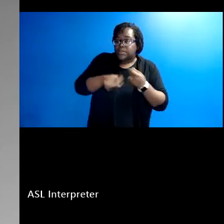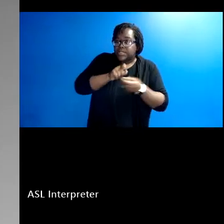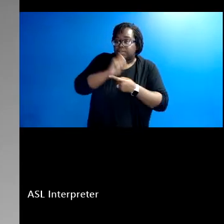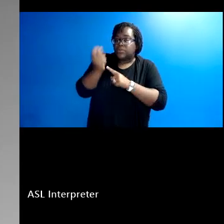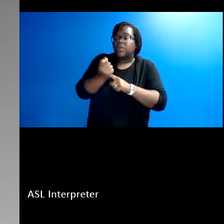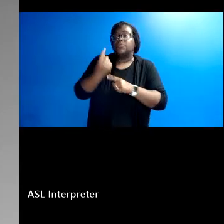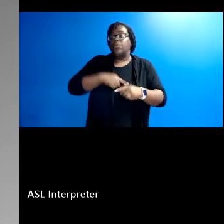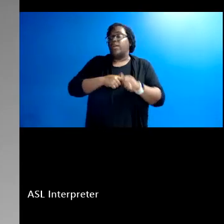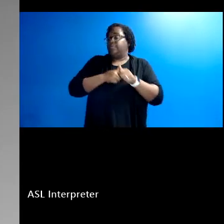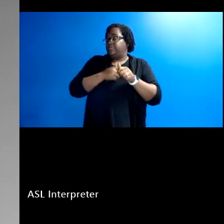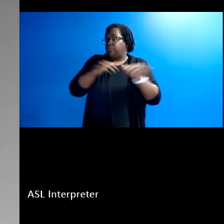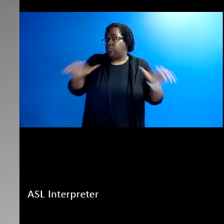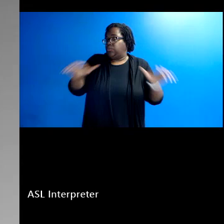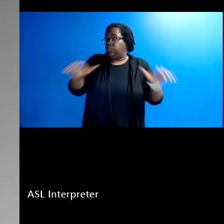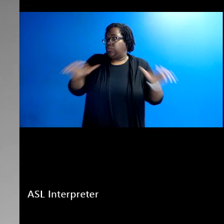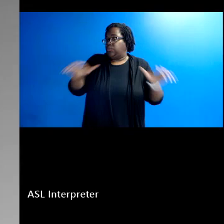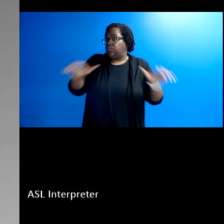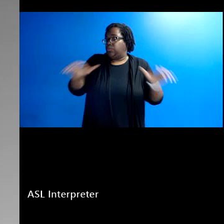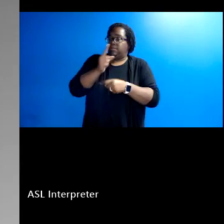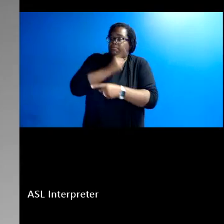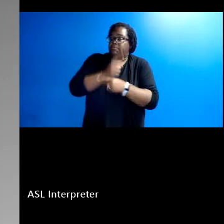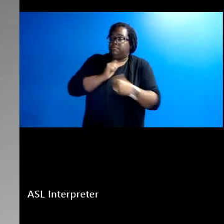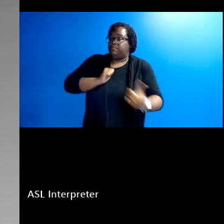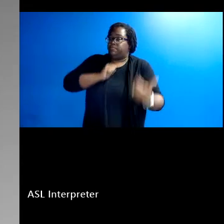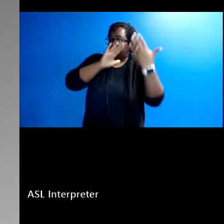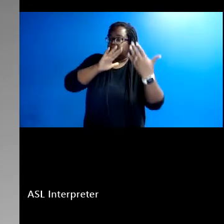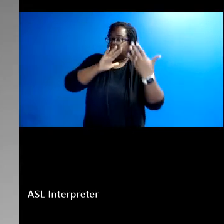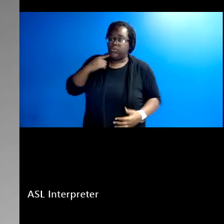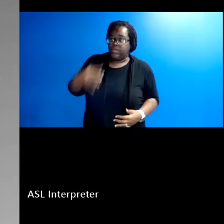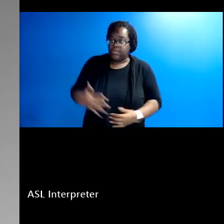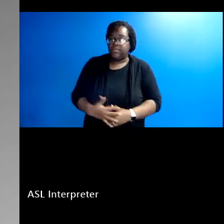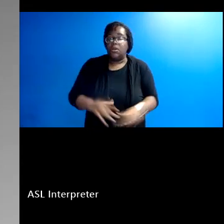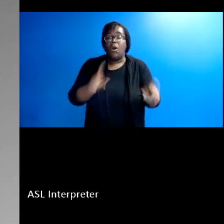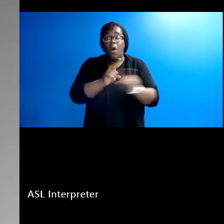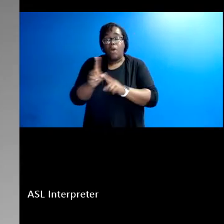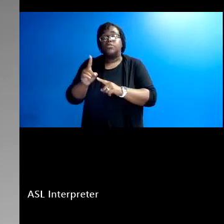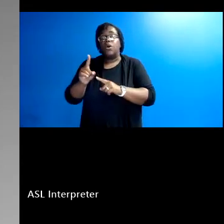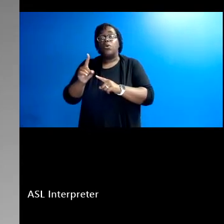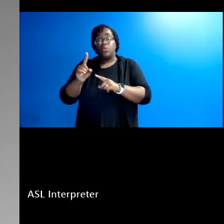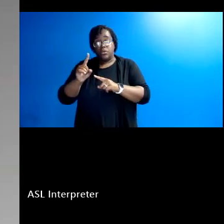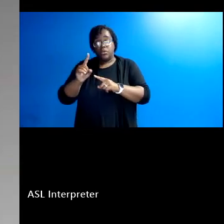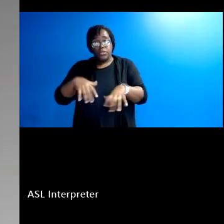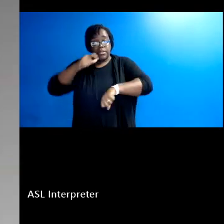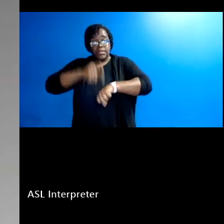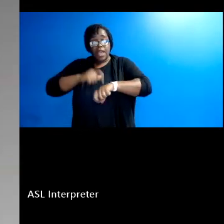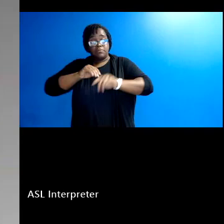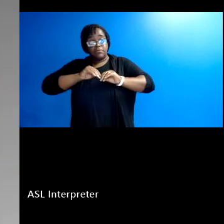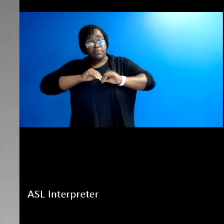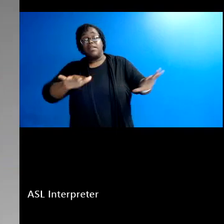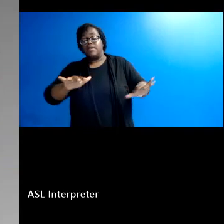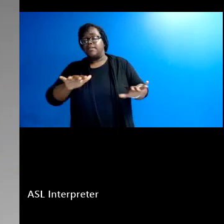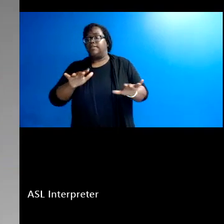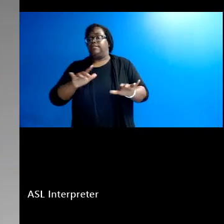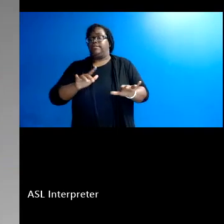are adequately addressing that risk. We also took in the time to deploy mitigations. This is one of those things that I want